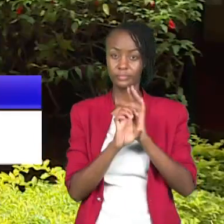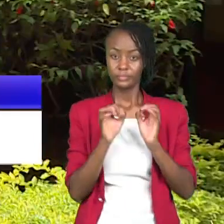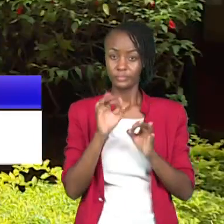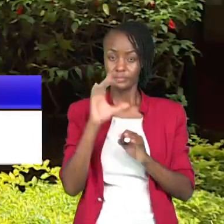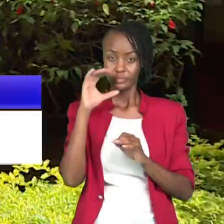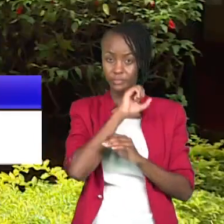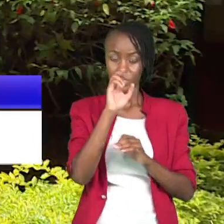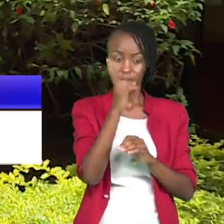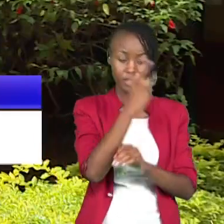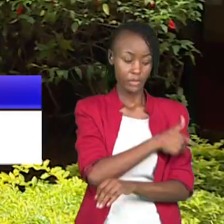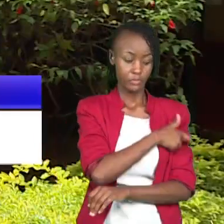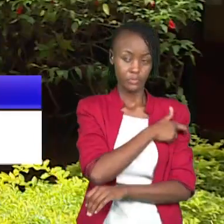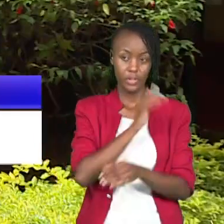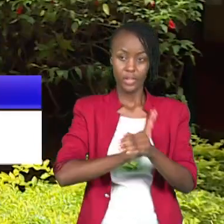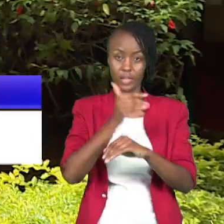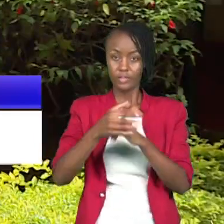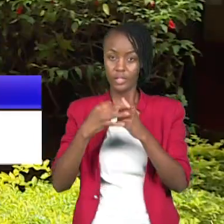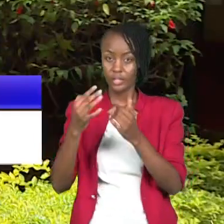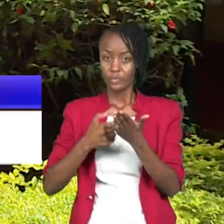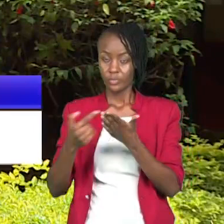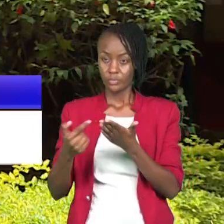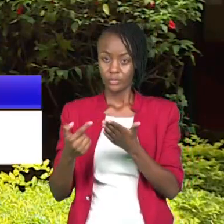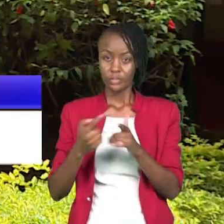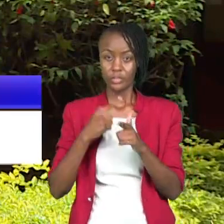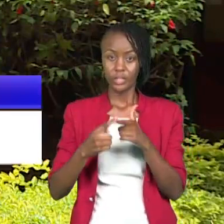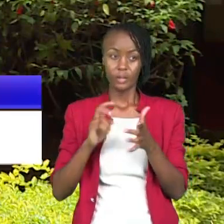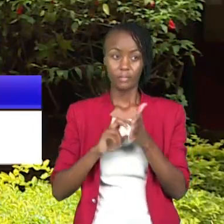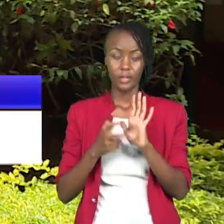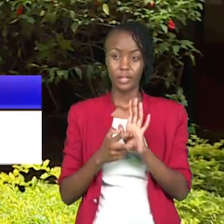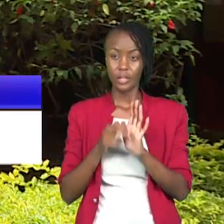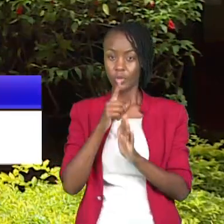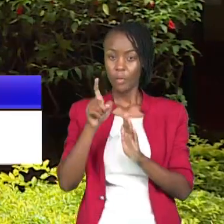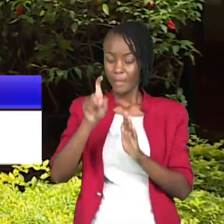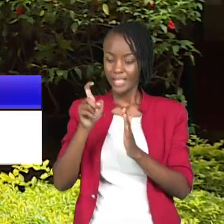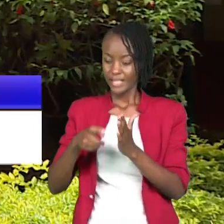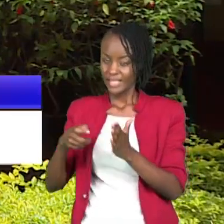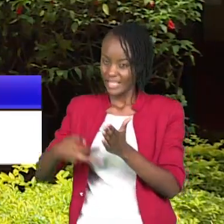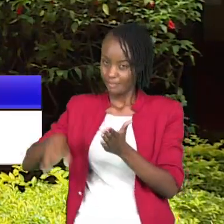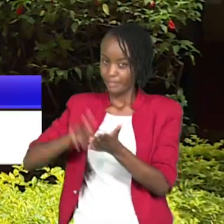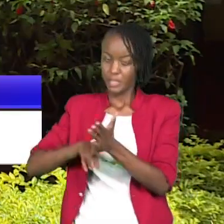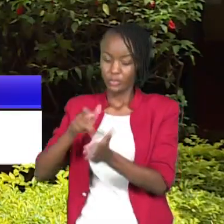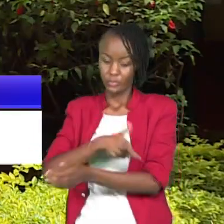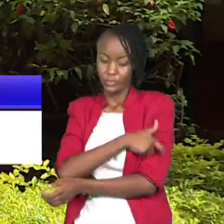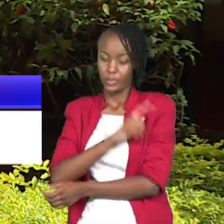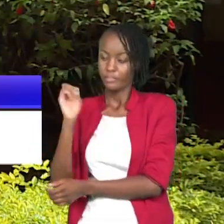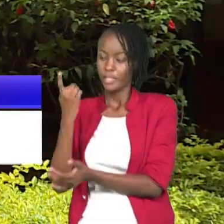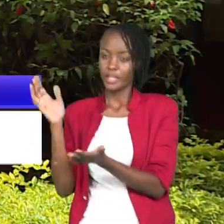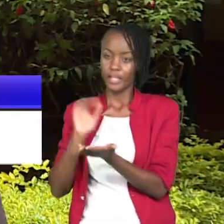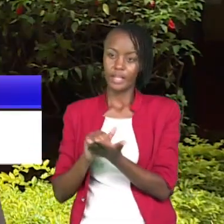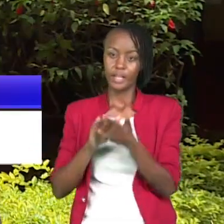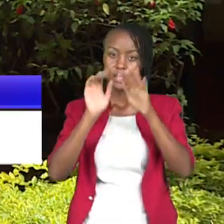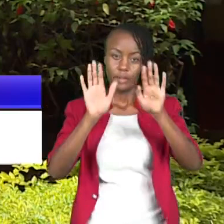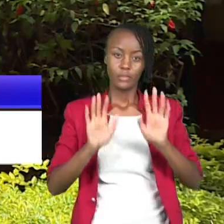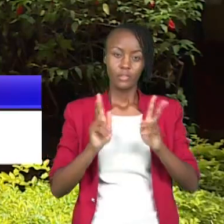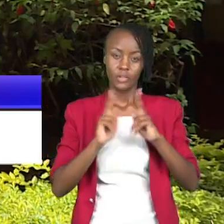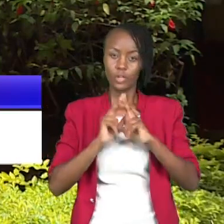the second jab, that is after 8 weeks, and you don't get it, it will mean that you'll have to restart the whole process again. So it's important